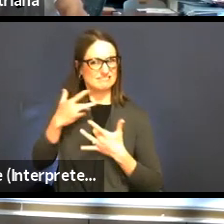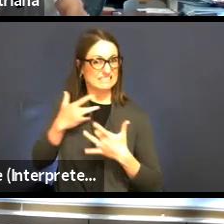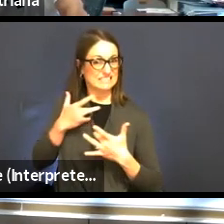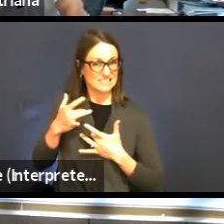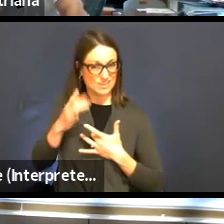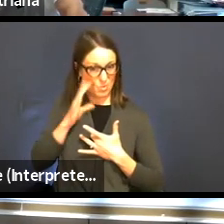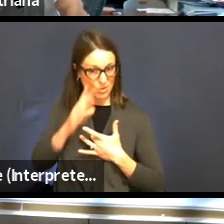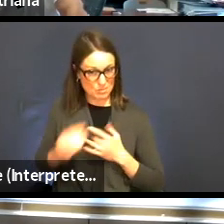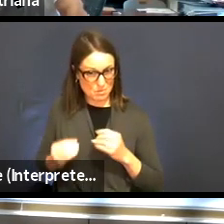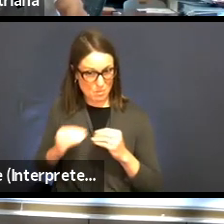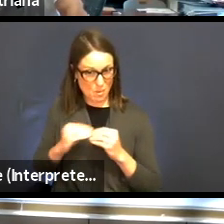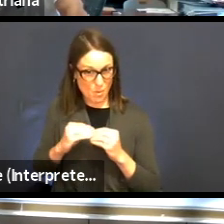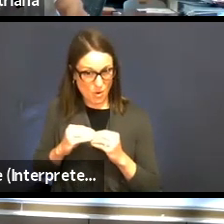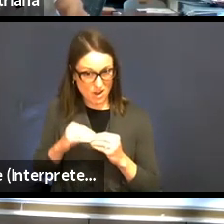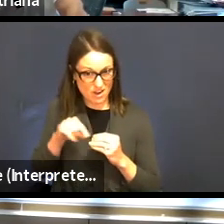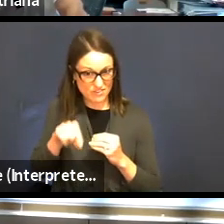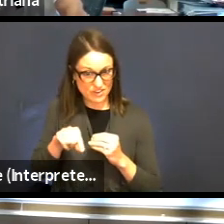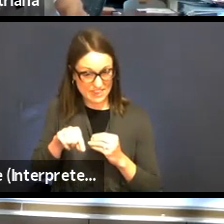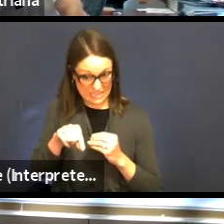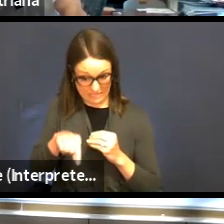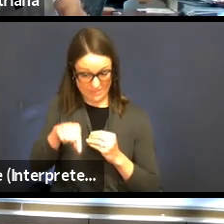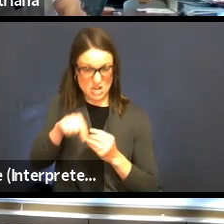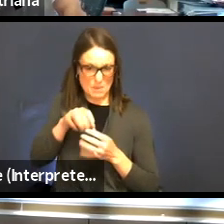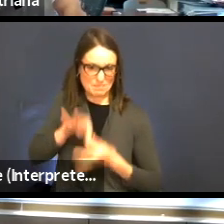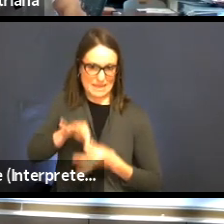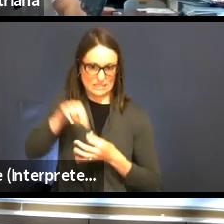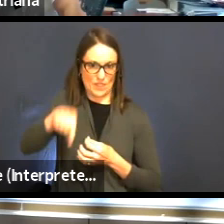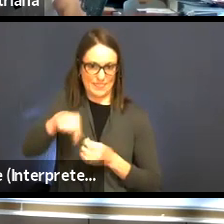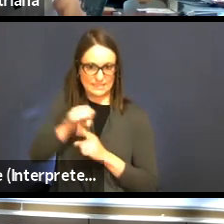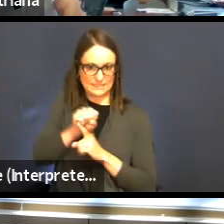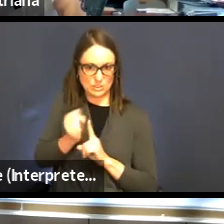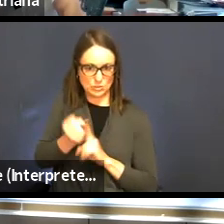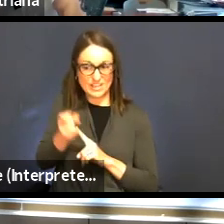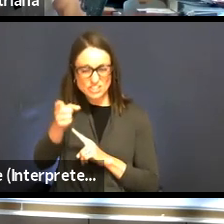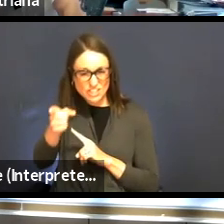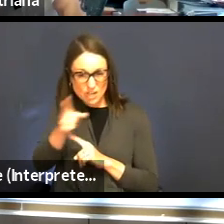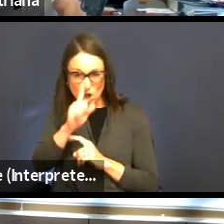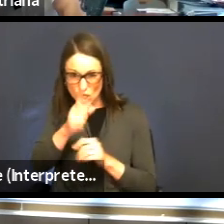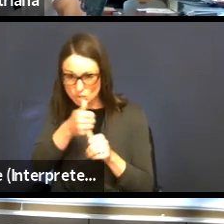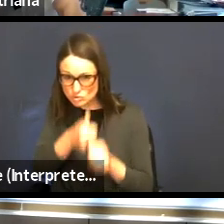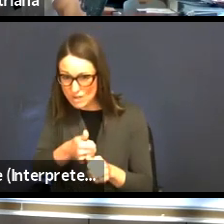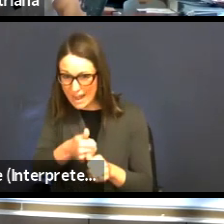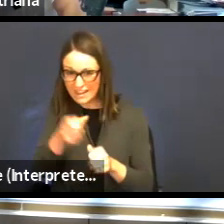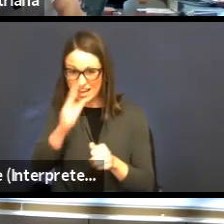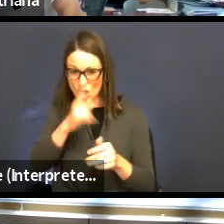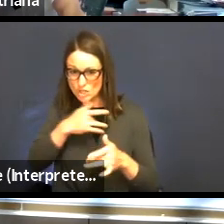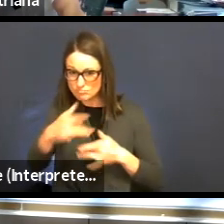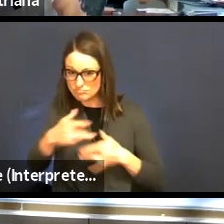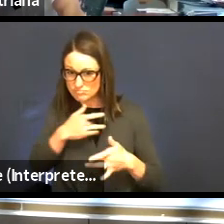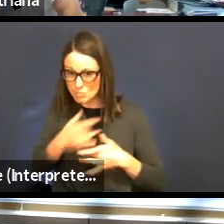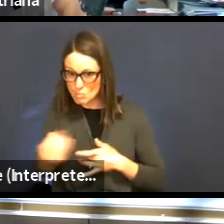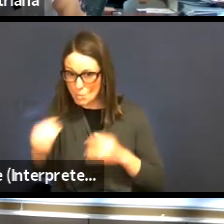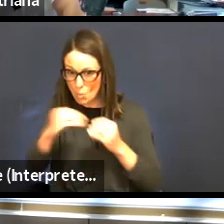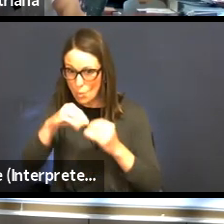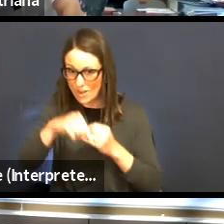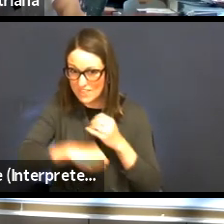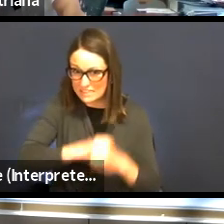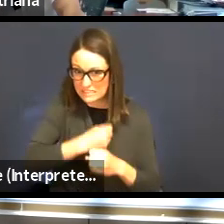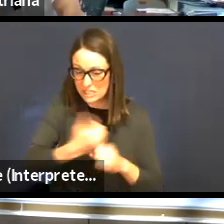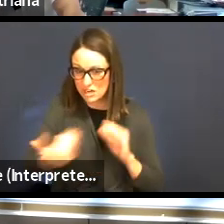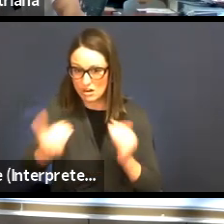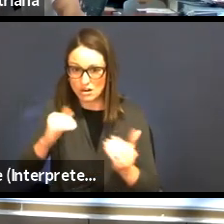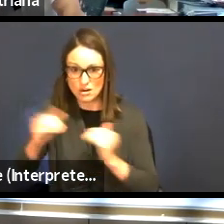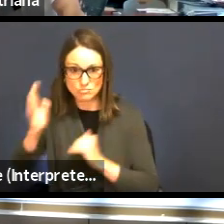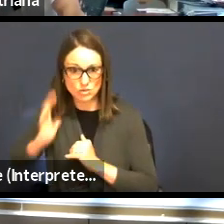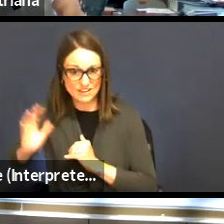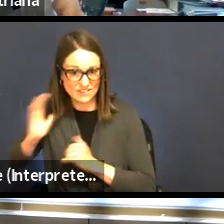this uncertain situation. Is that something you guys are tracking, and are you worried about that more so this time around than in previous years?